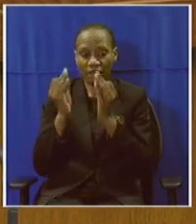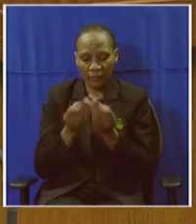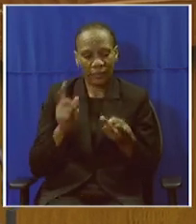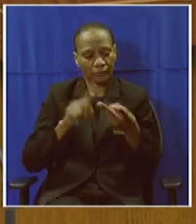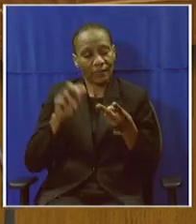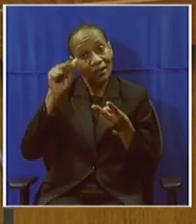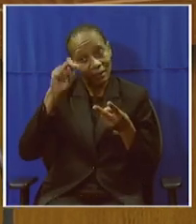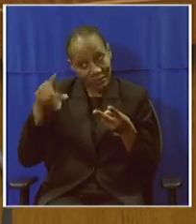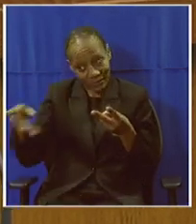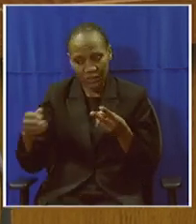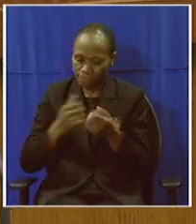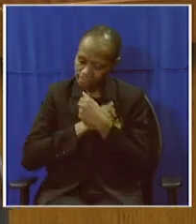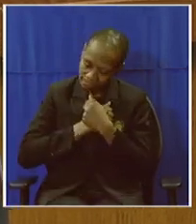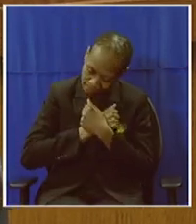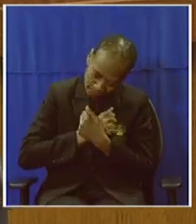organization, the ANC.